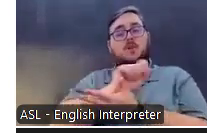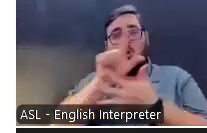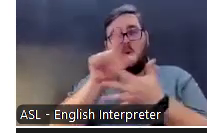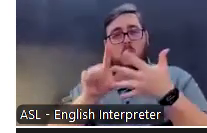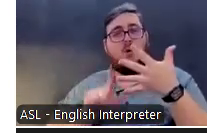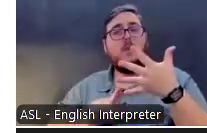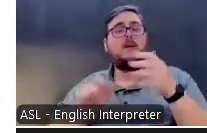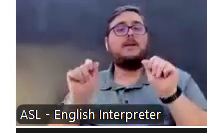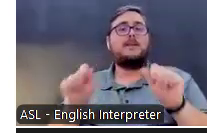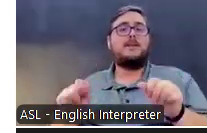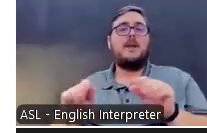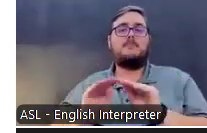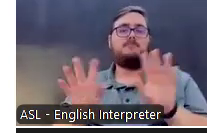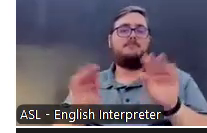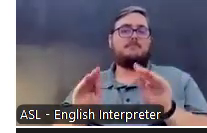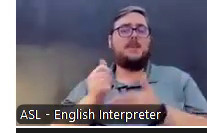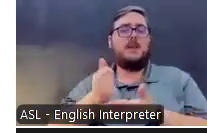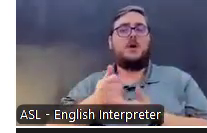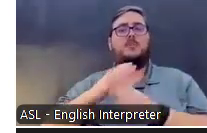AT device usage.